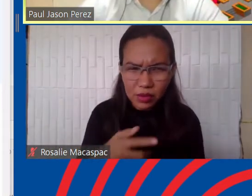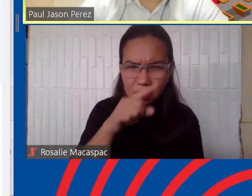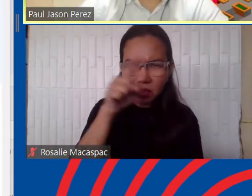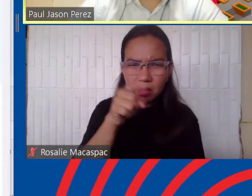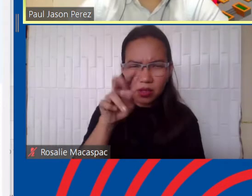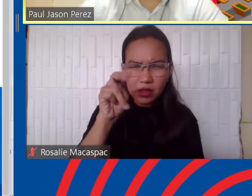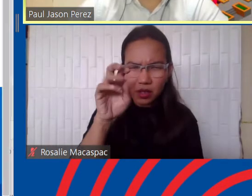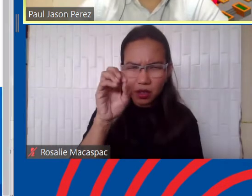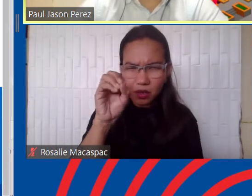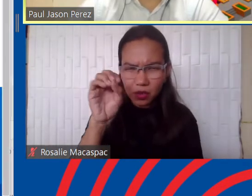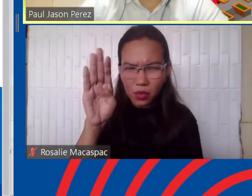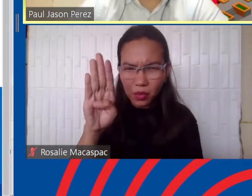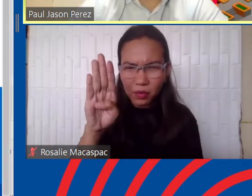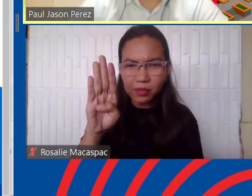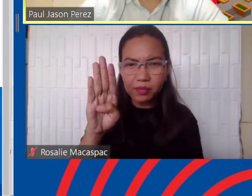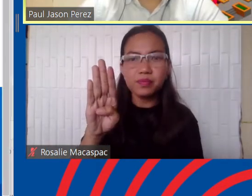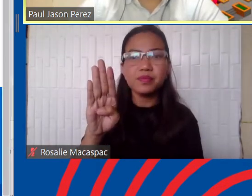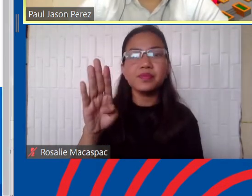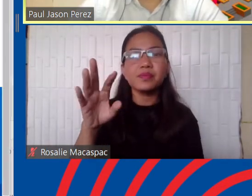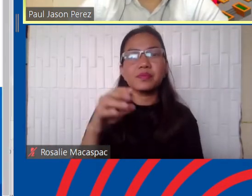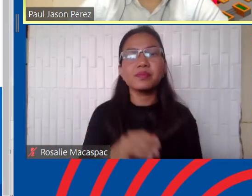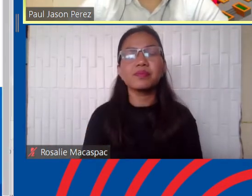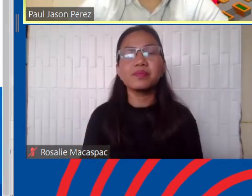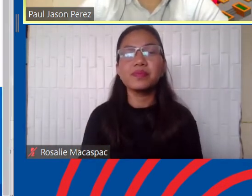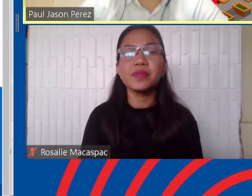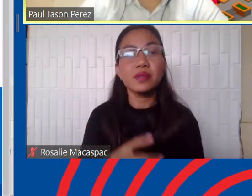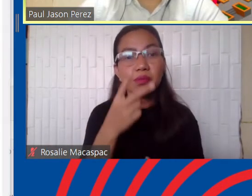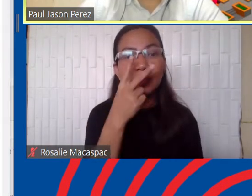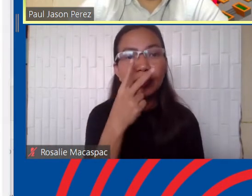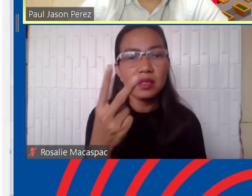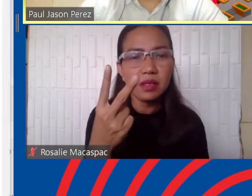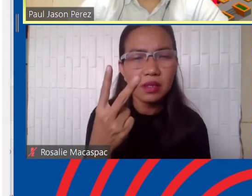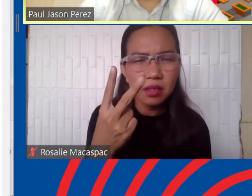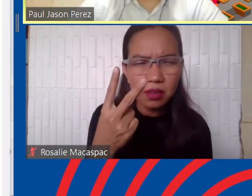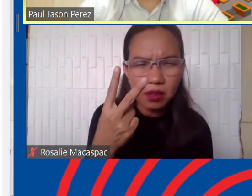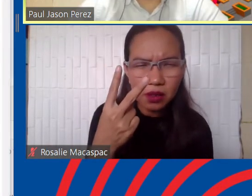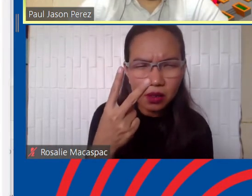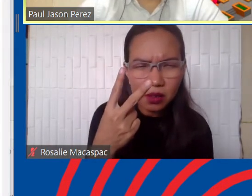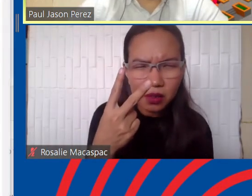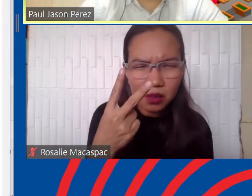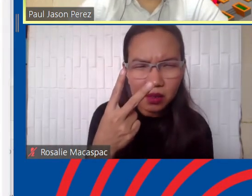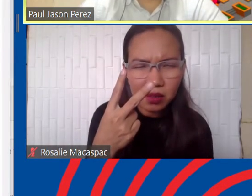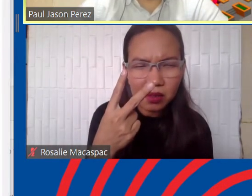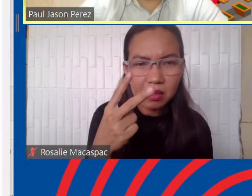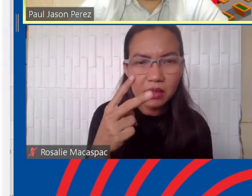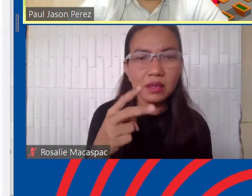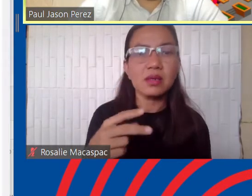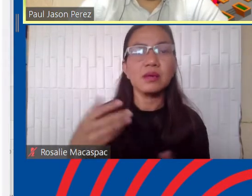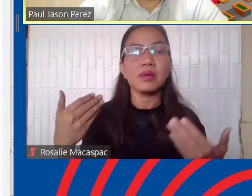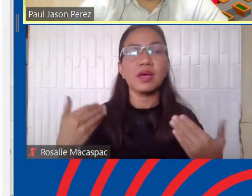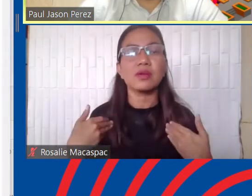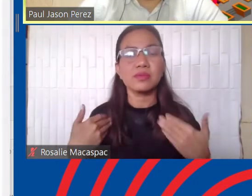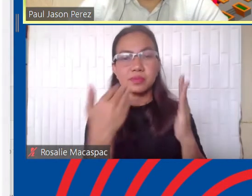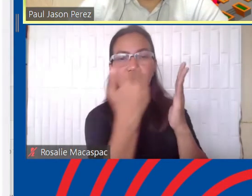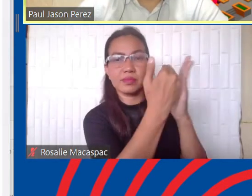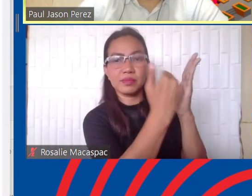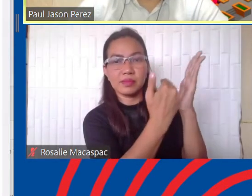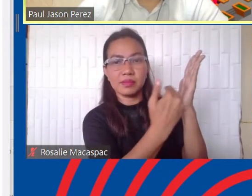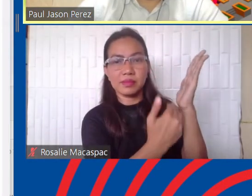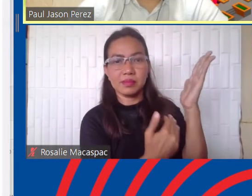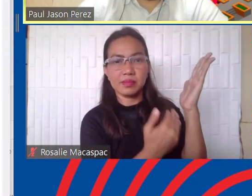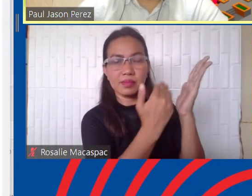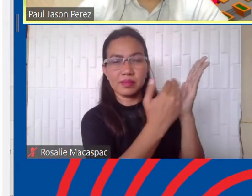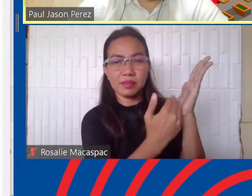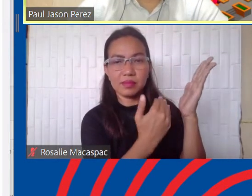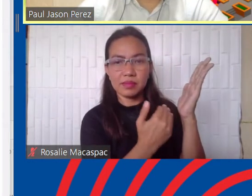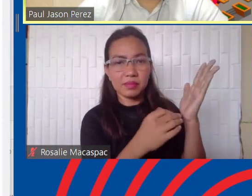in tobacco, you will see here, there's also some facets. You can filter